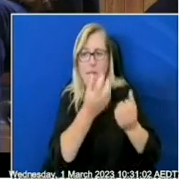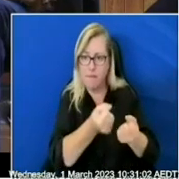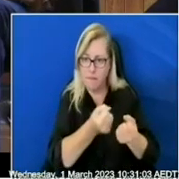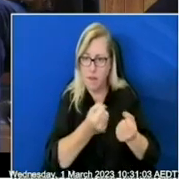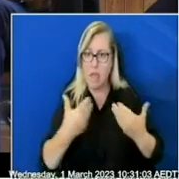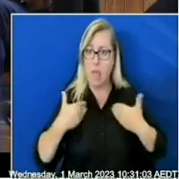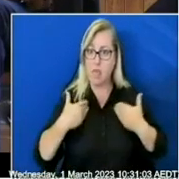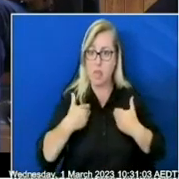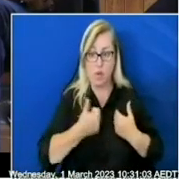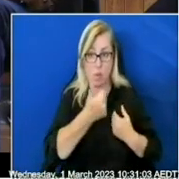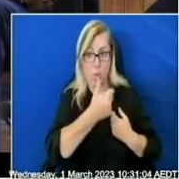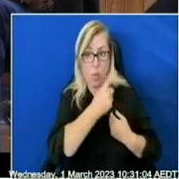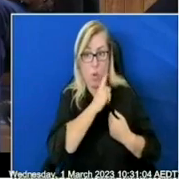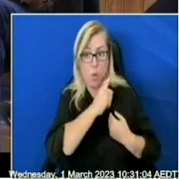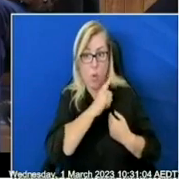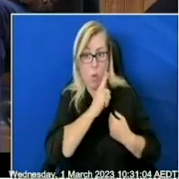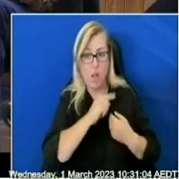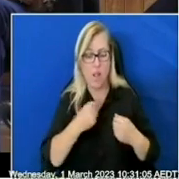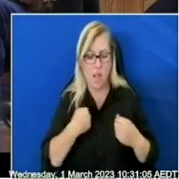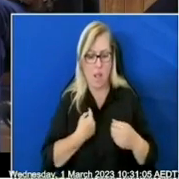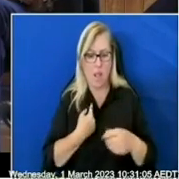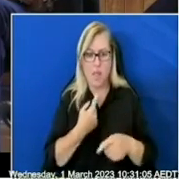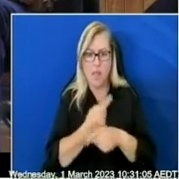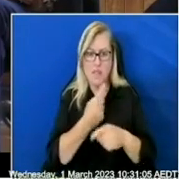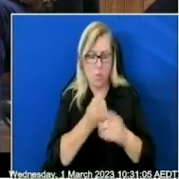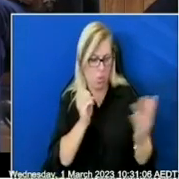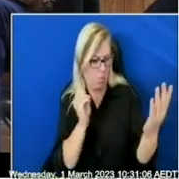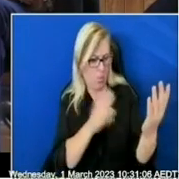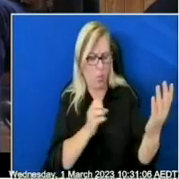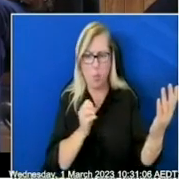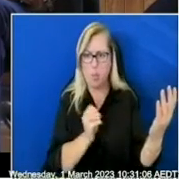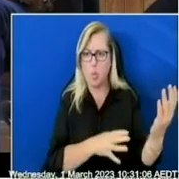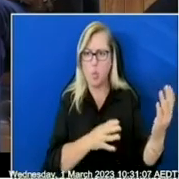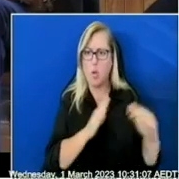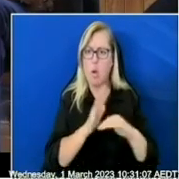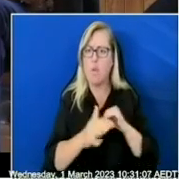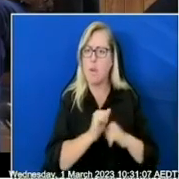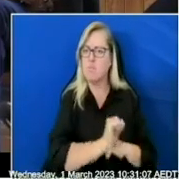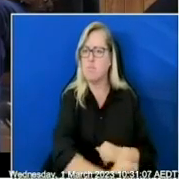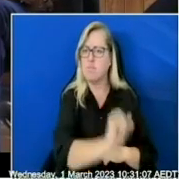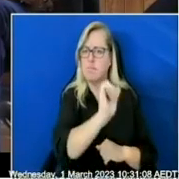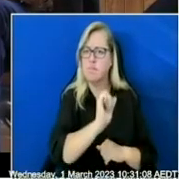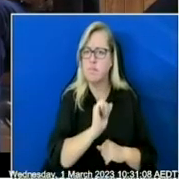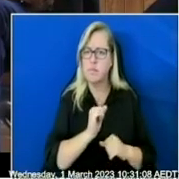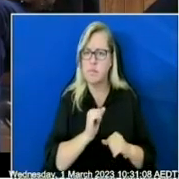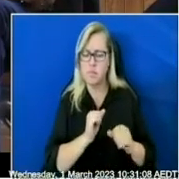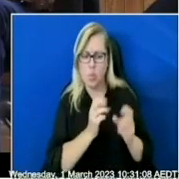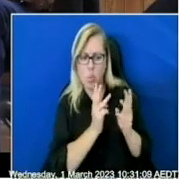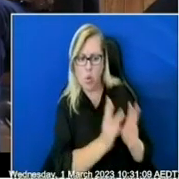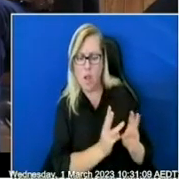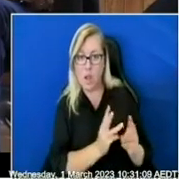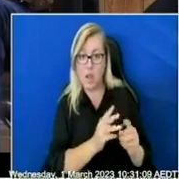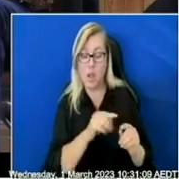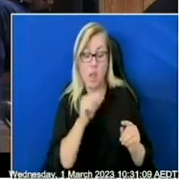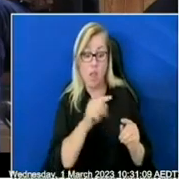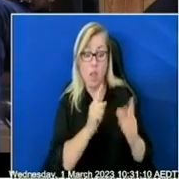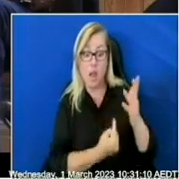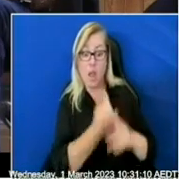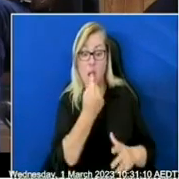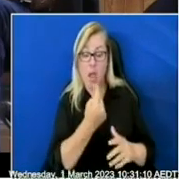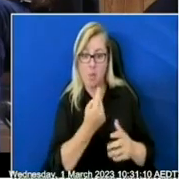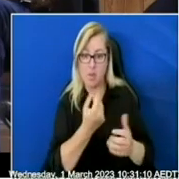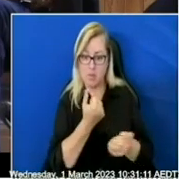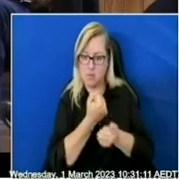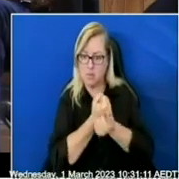of those things. But then coming from Royal Park, where they made